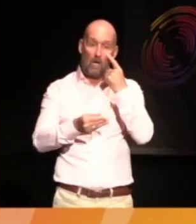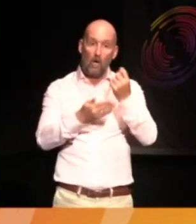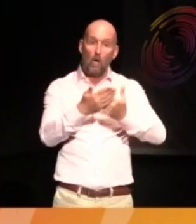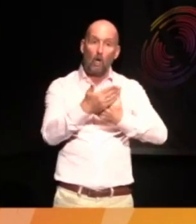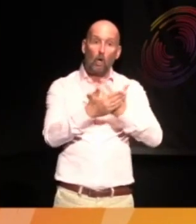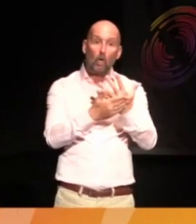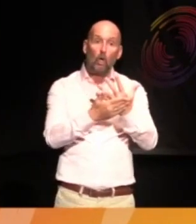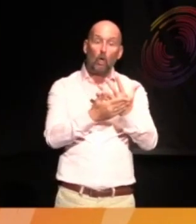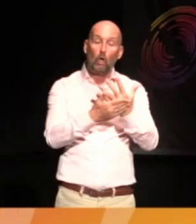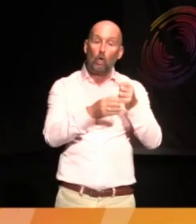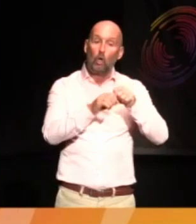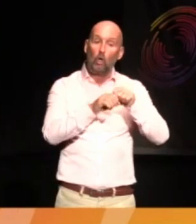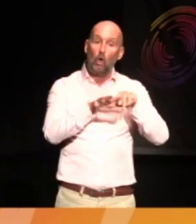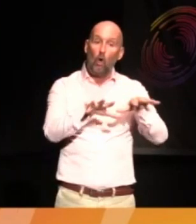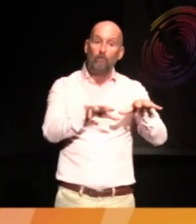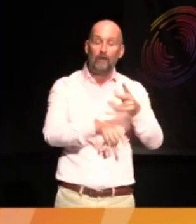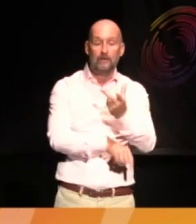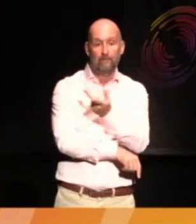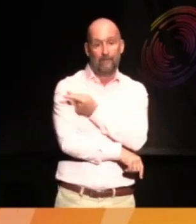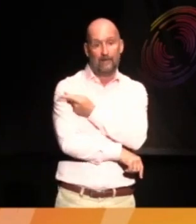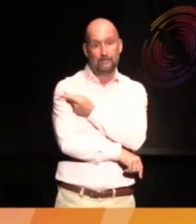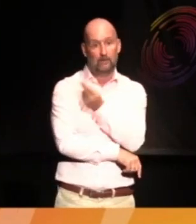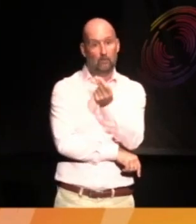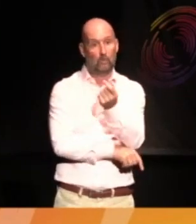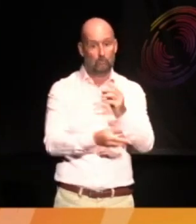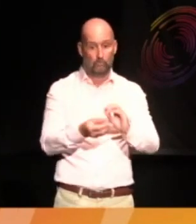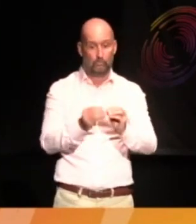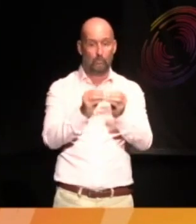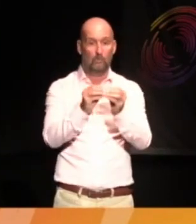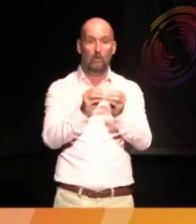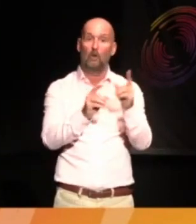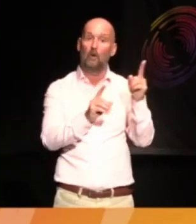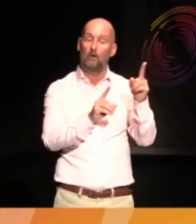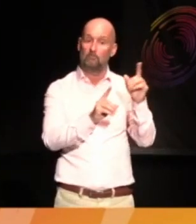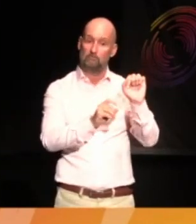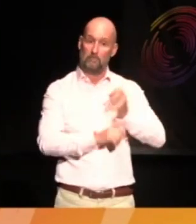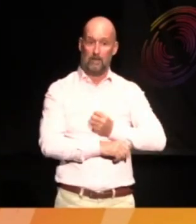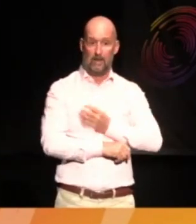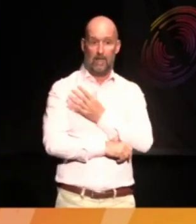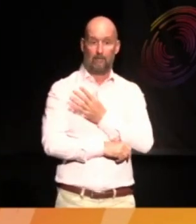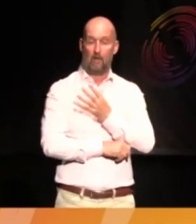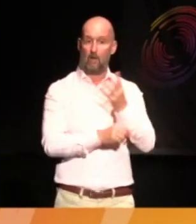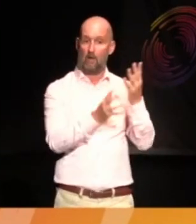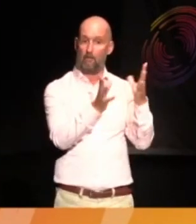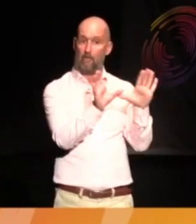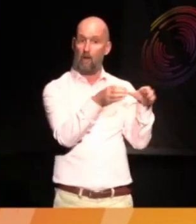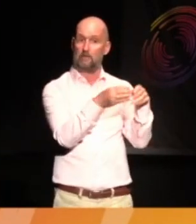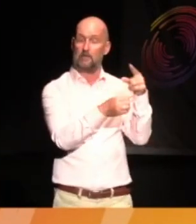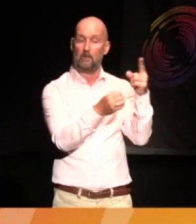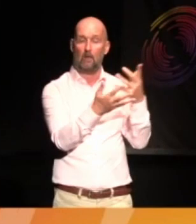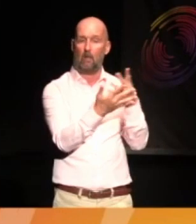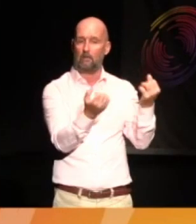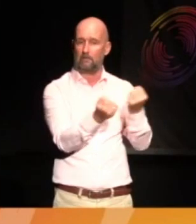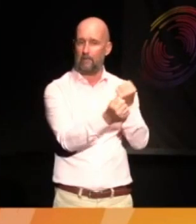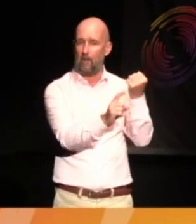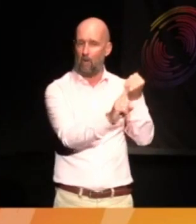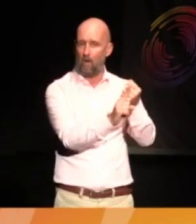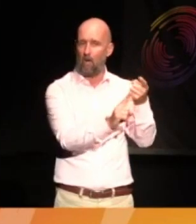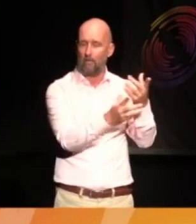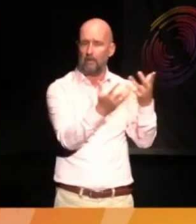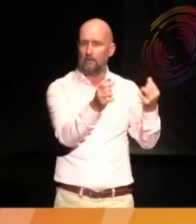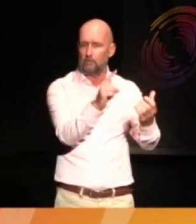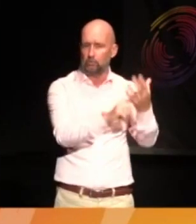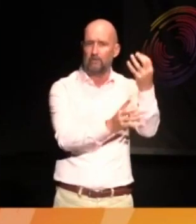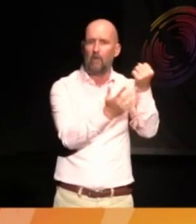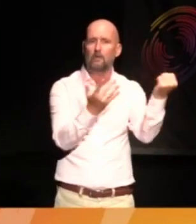out. Yeah. And we've done decades of research, like the Labour Party did loads when they were in power. What it takes is the political will to look